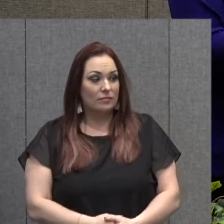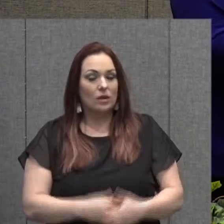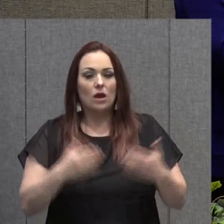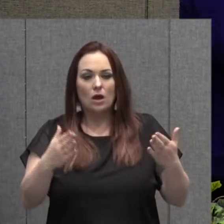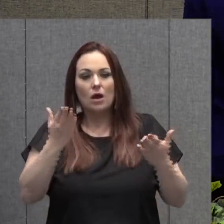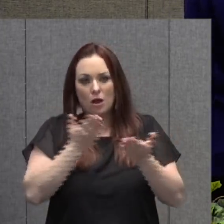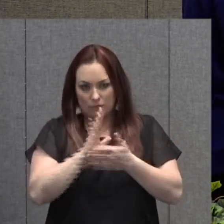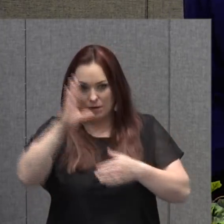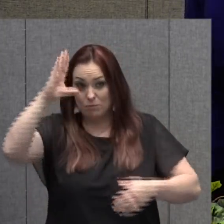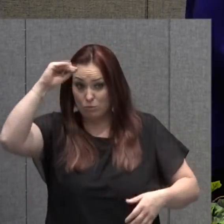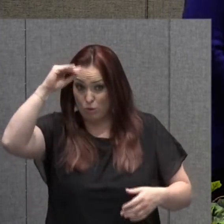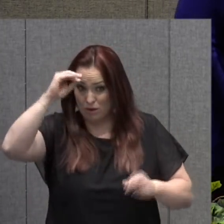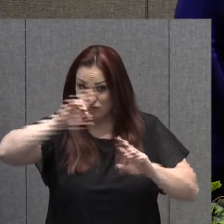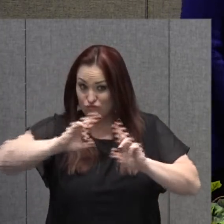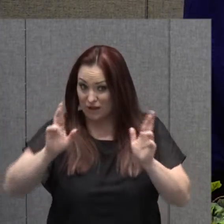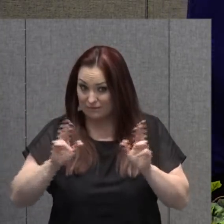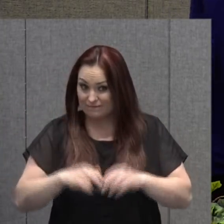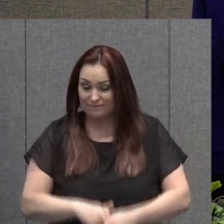here we go.